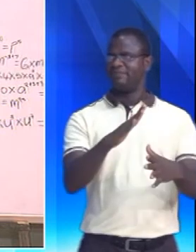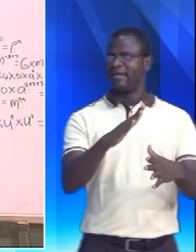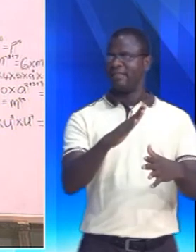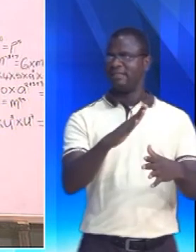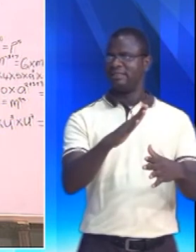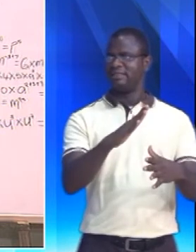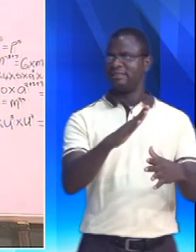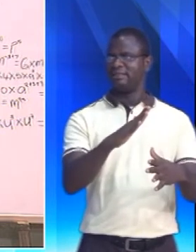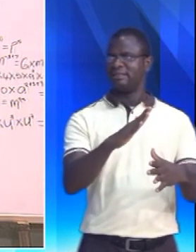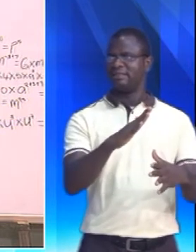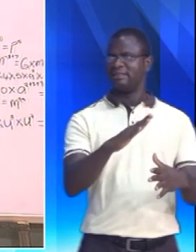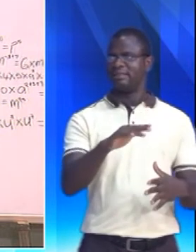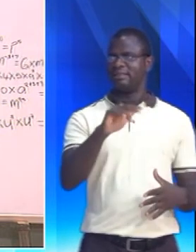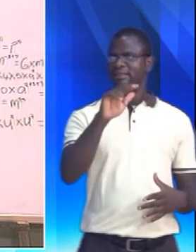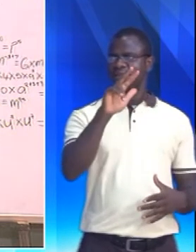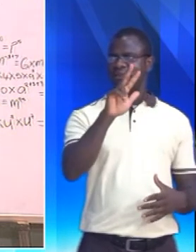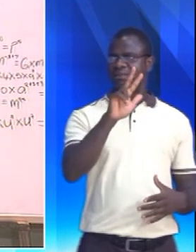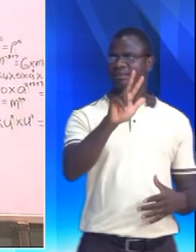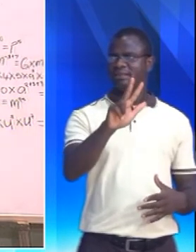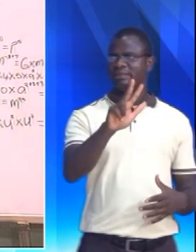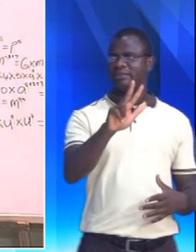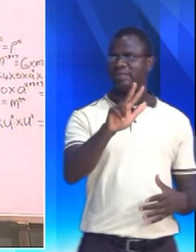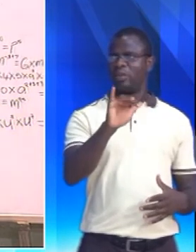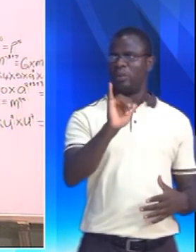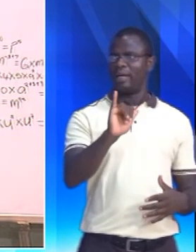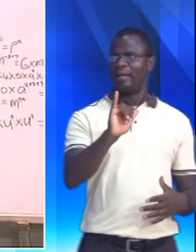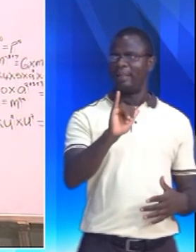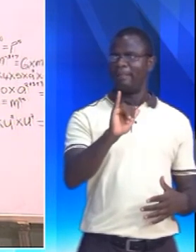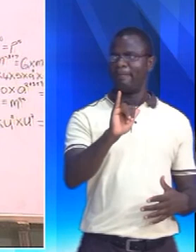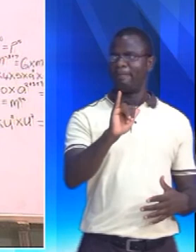raised to power 12 divided by